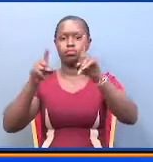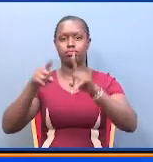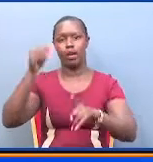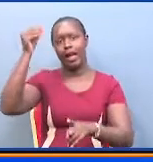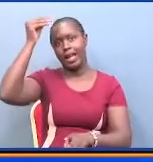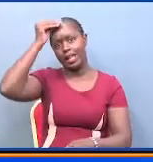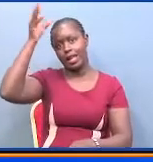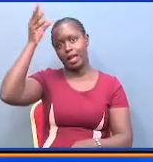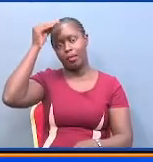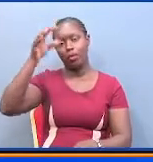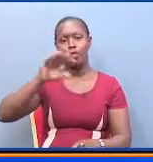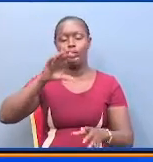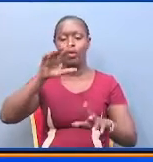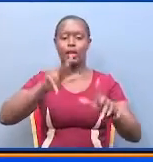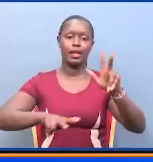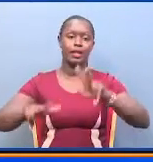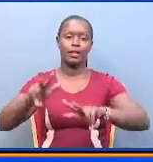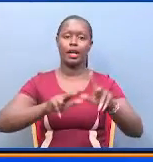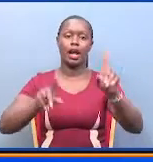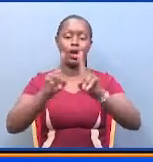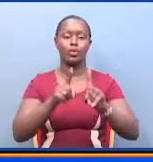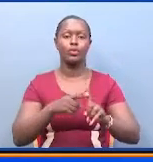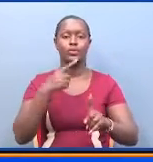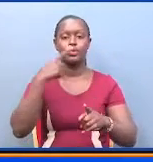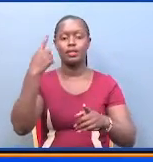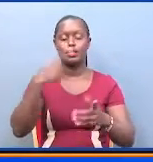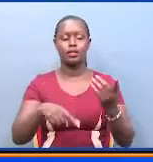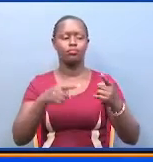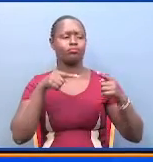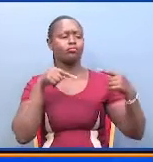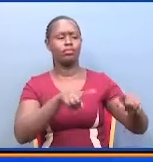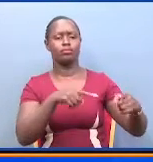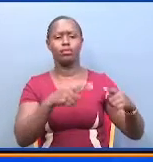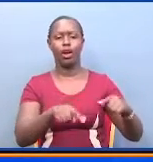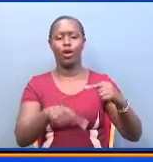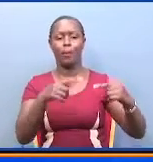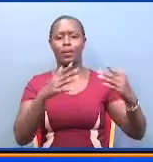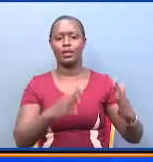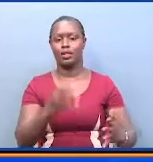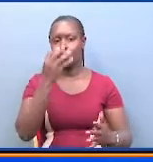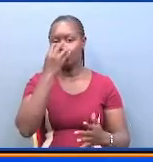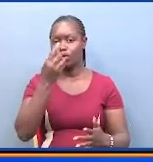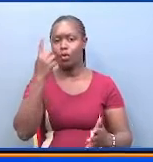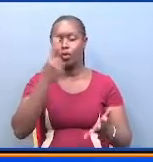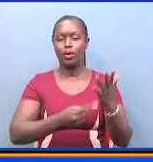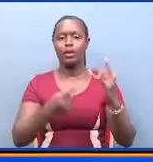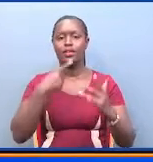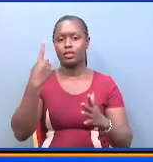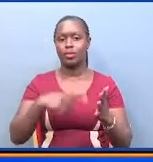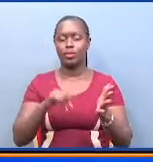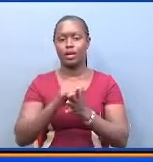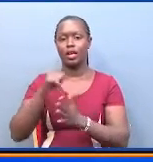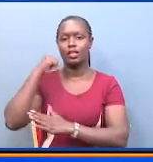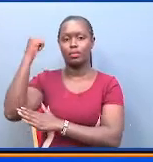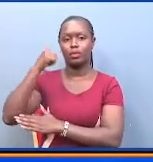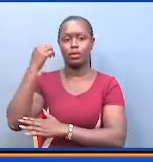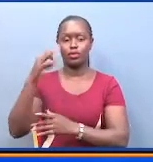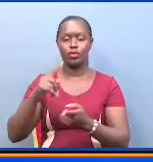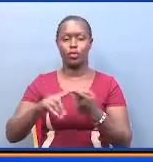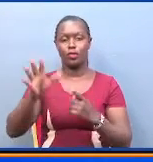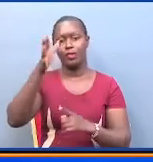on Monday, castigating their main competitor, Deputy President William Ruto, for what they termed as politics of